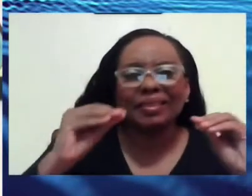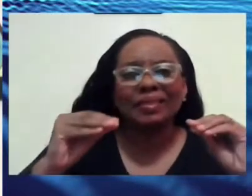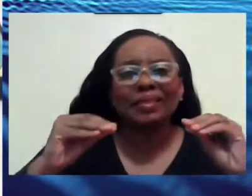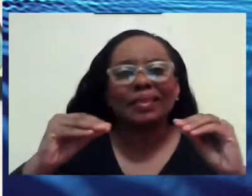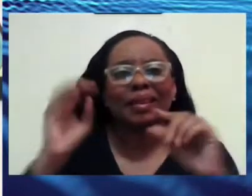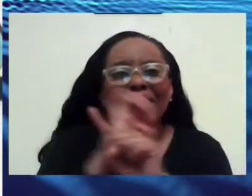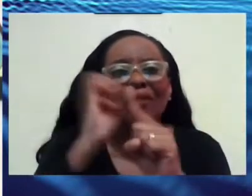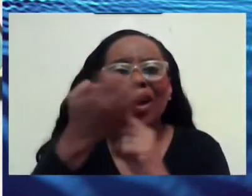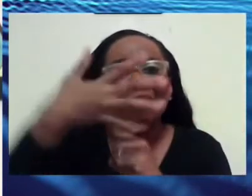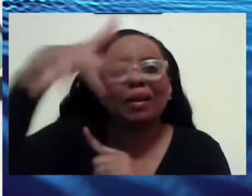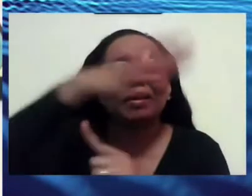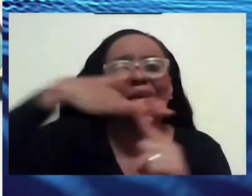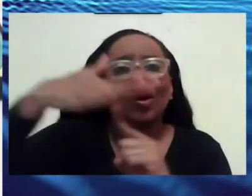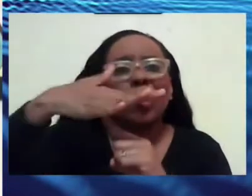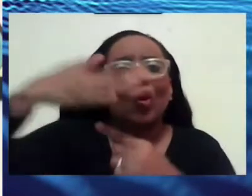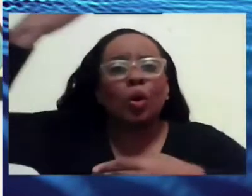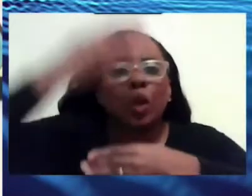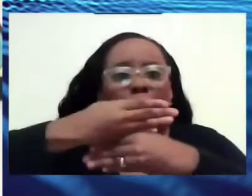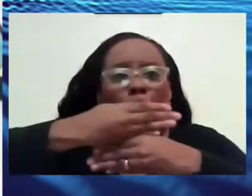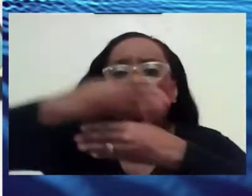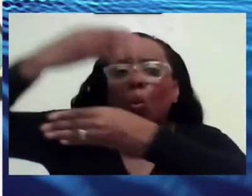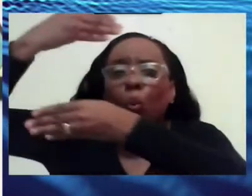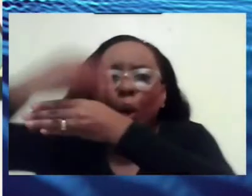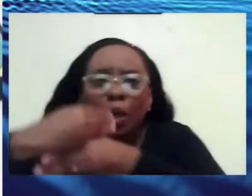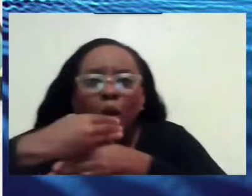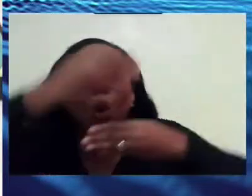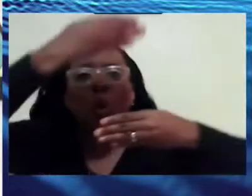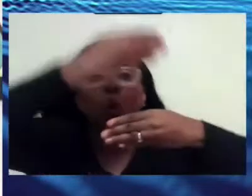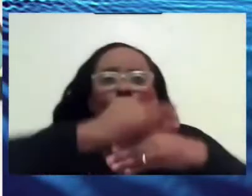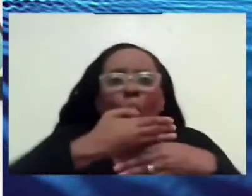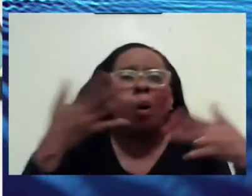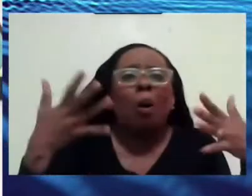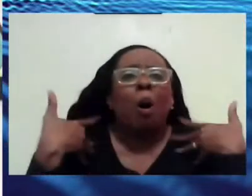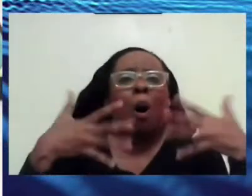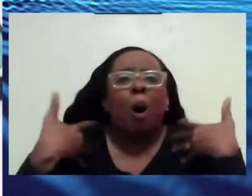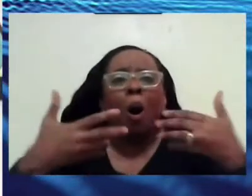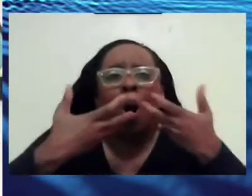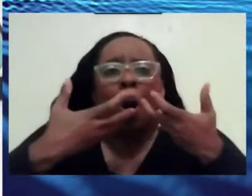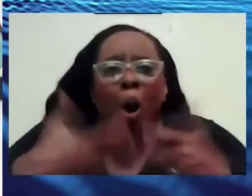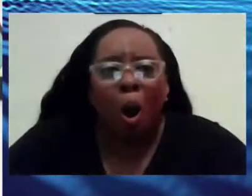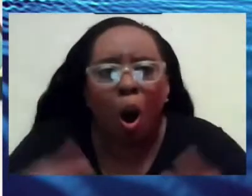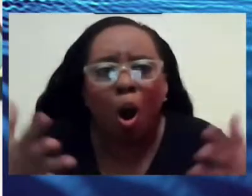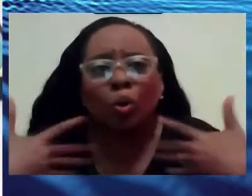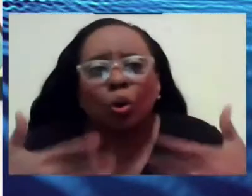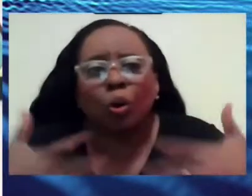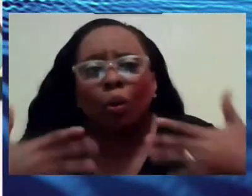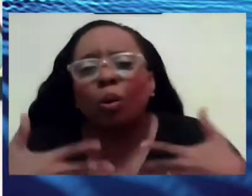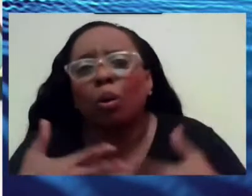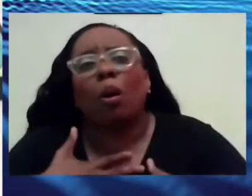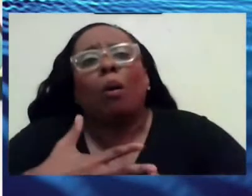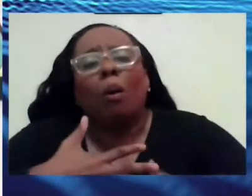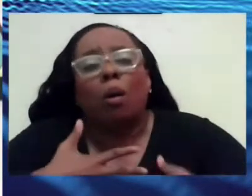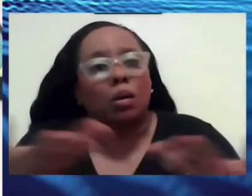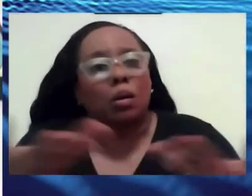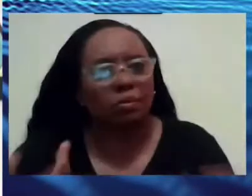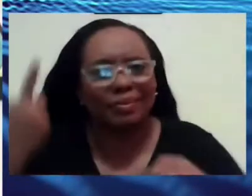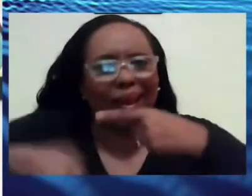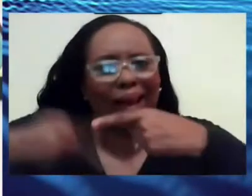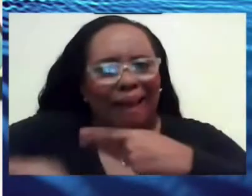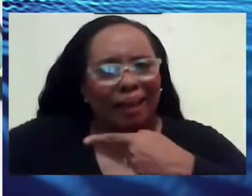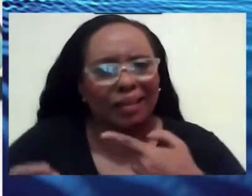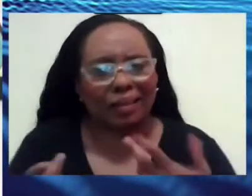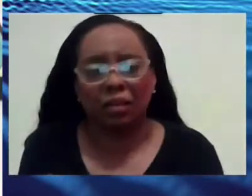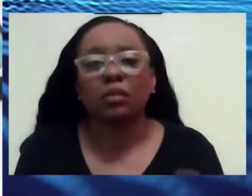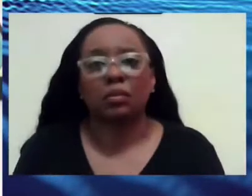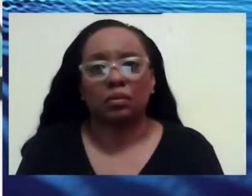And I think we have to bear that in mind. So I think there are some further considerations that are going to have to be made if there's additional ashfall,